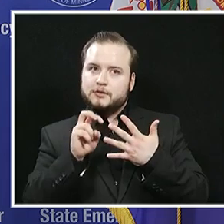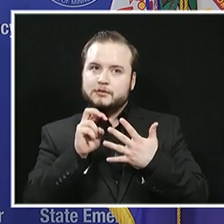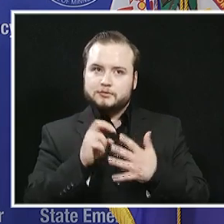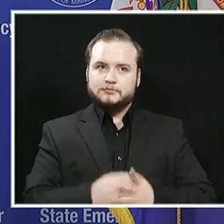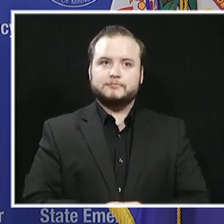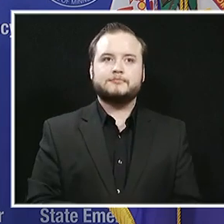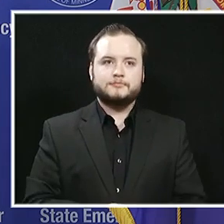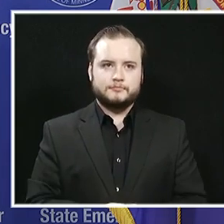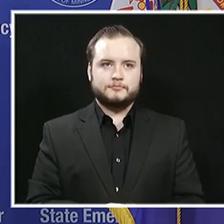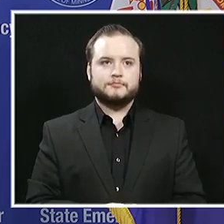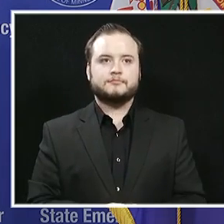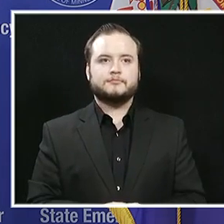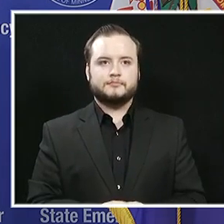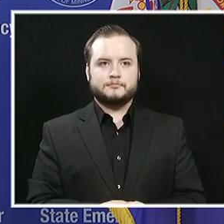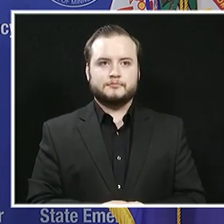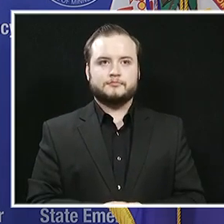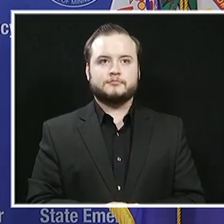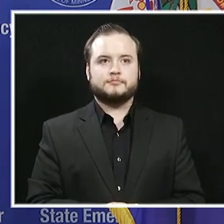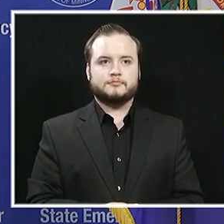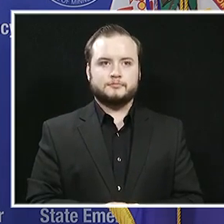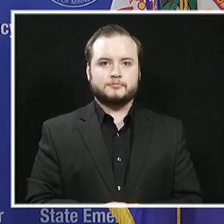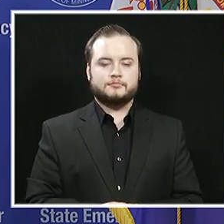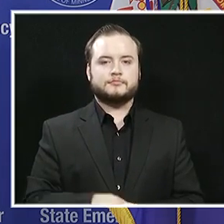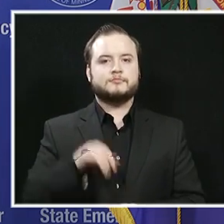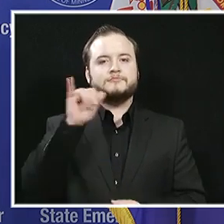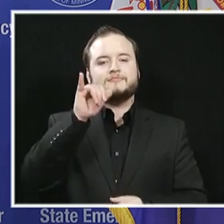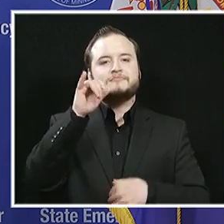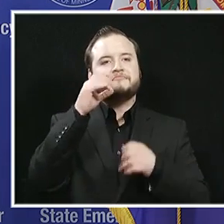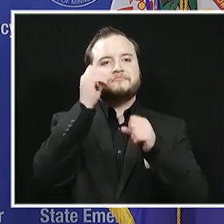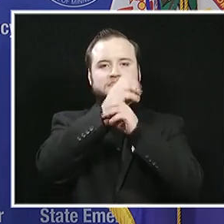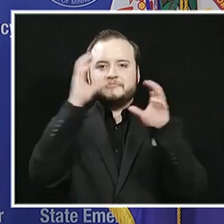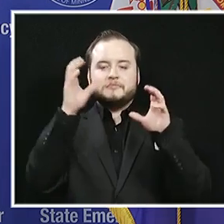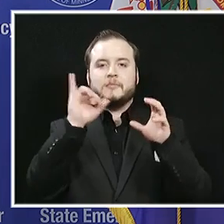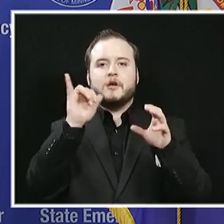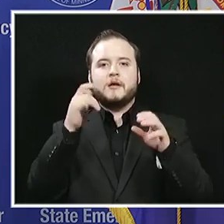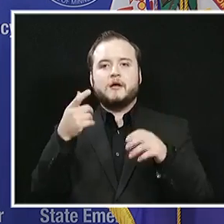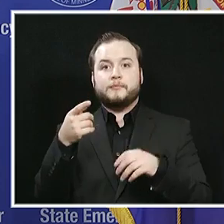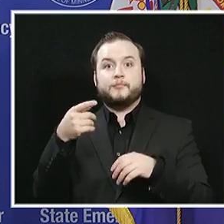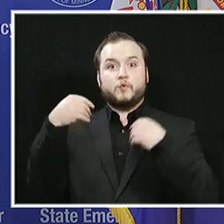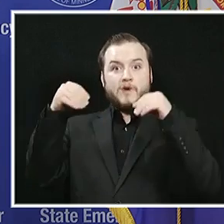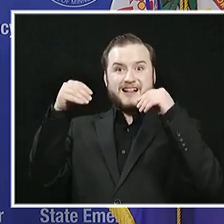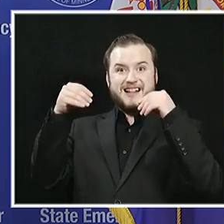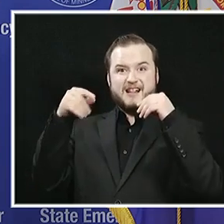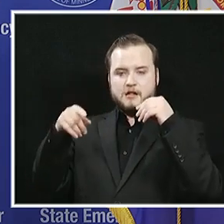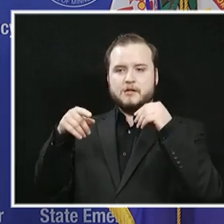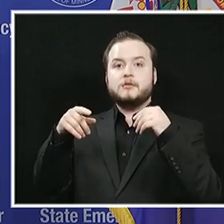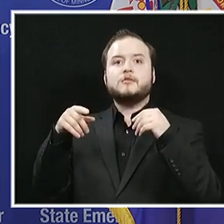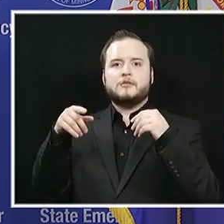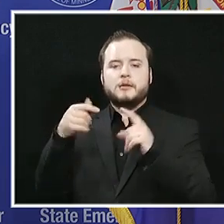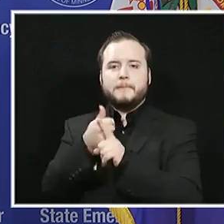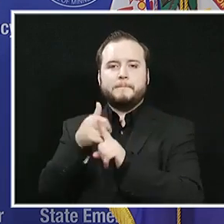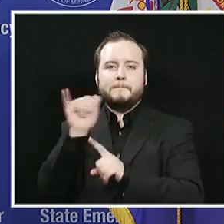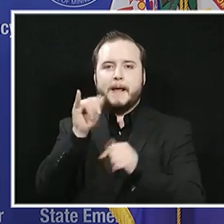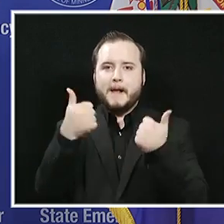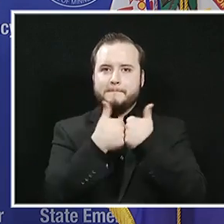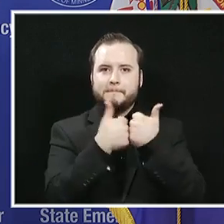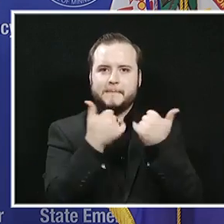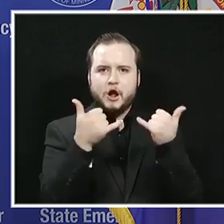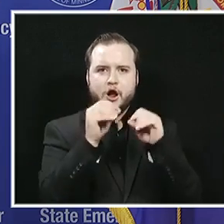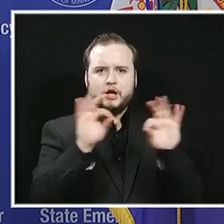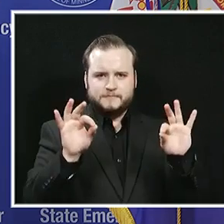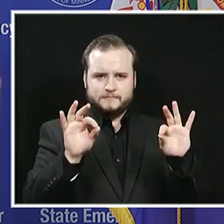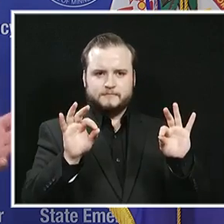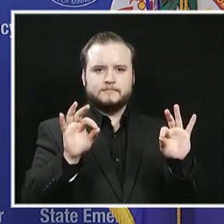retail in that final game of the playoffs. This is your chance to get your game plan down really good, make sure everybody's playing well,